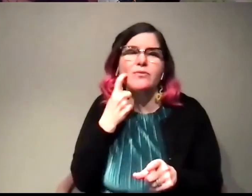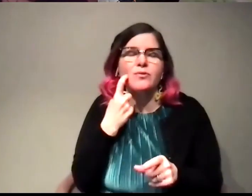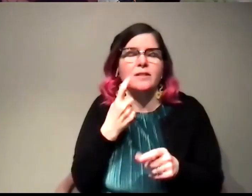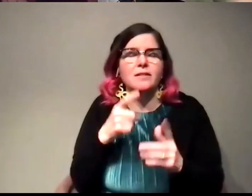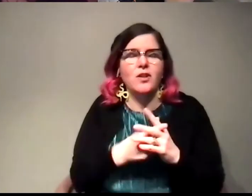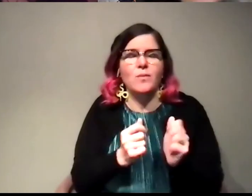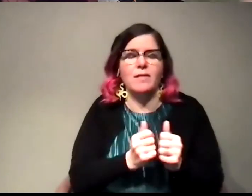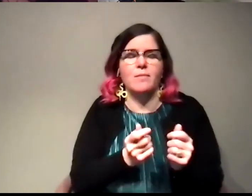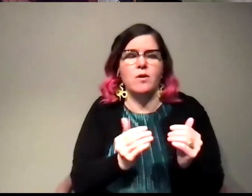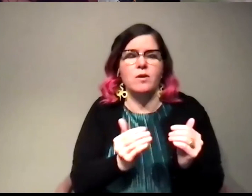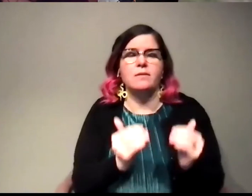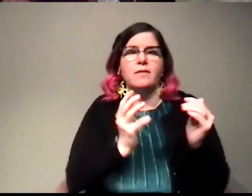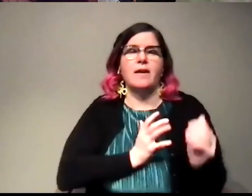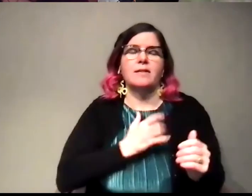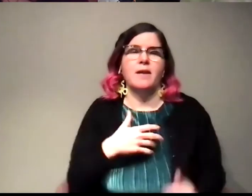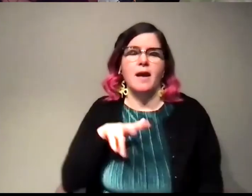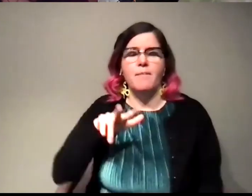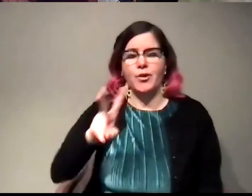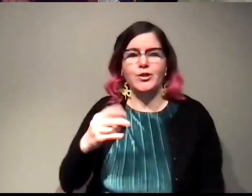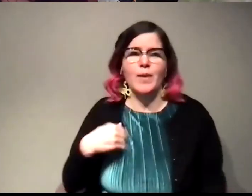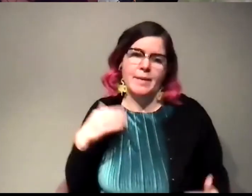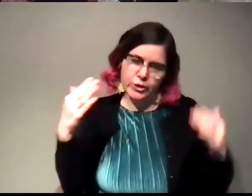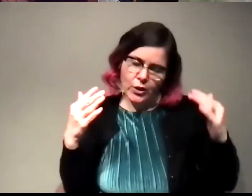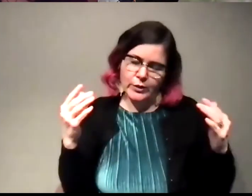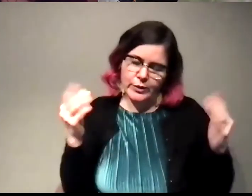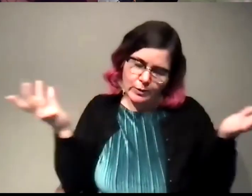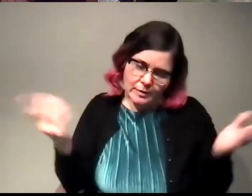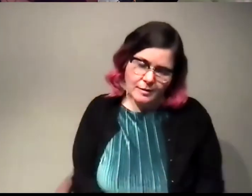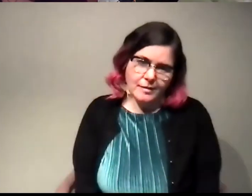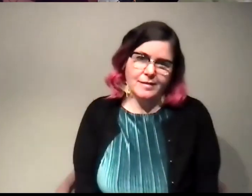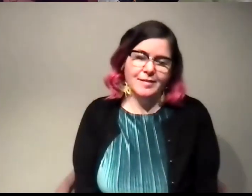fancier stuff, but I'm 32 and an adult and all that. So cool.